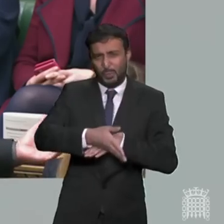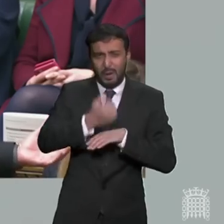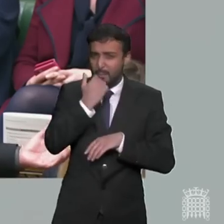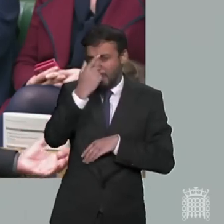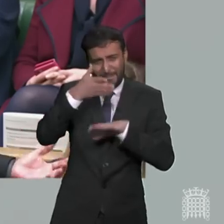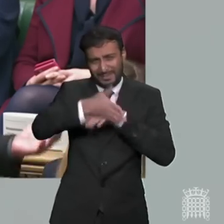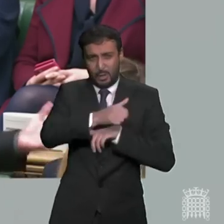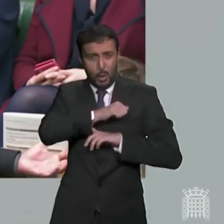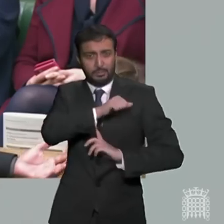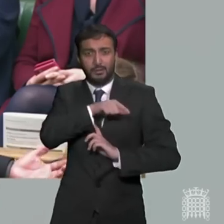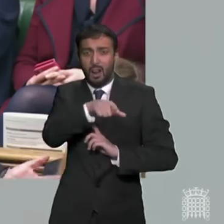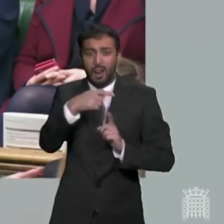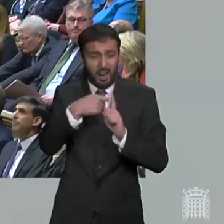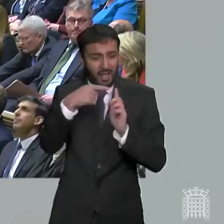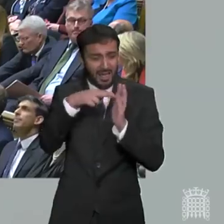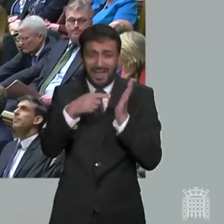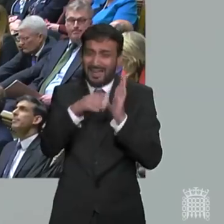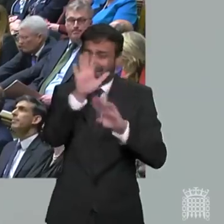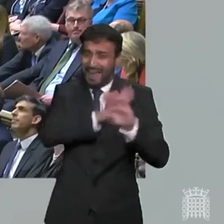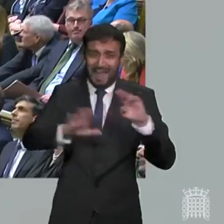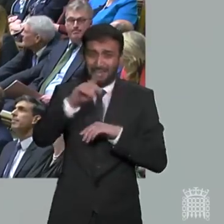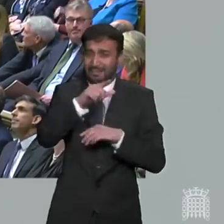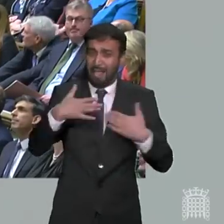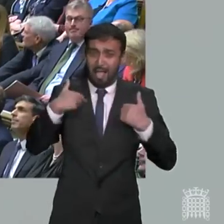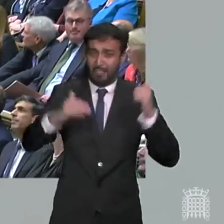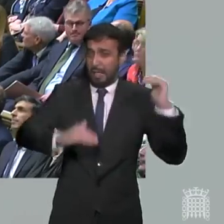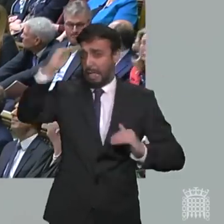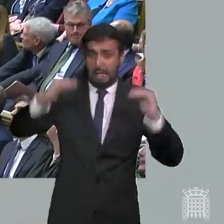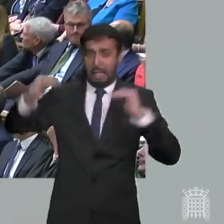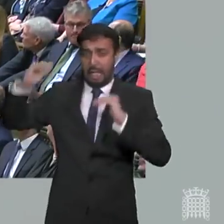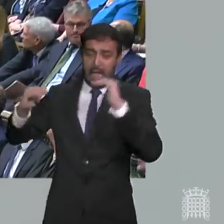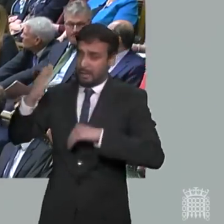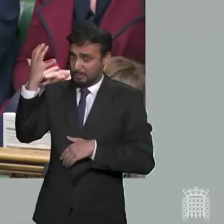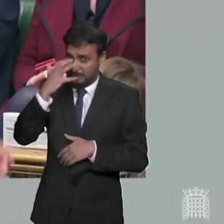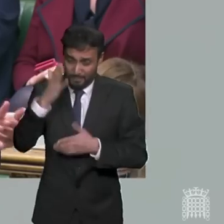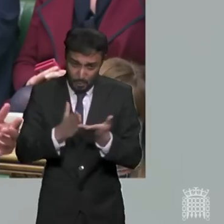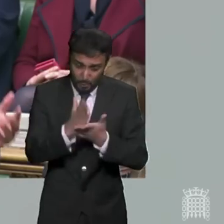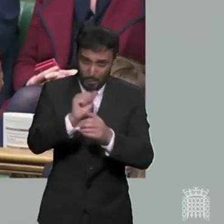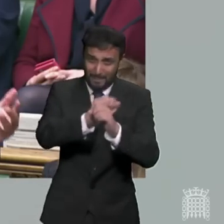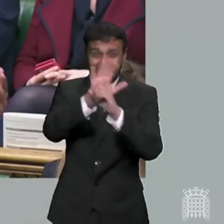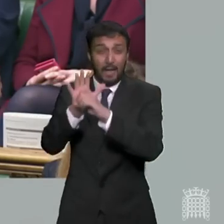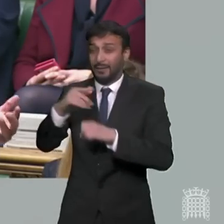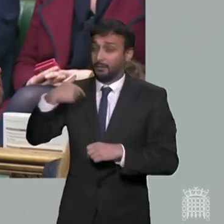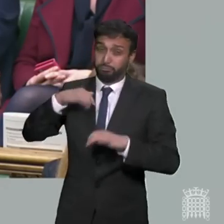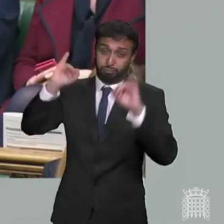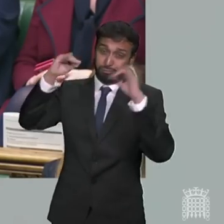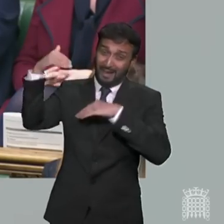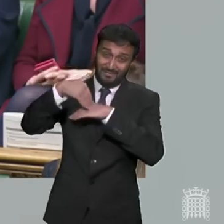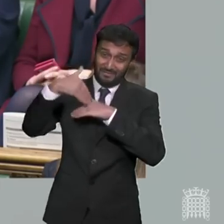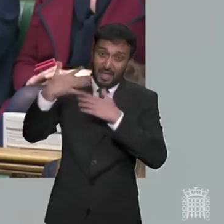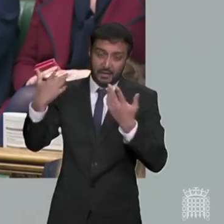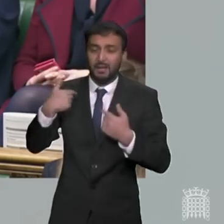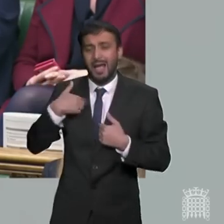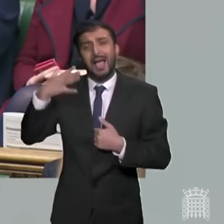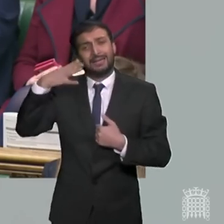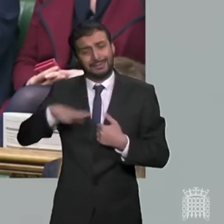highest health inequalities in the country. We were one of the hardest hit areas in Medway during COVID-19. We need our fair share allocation